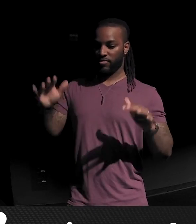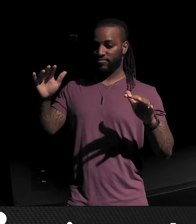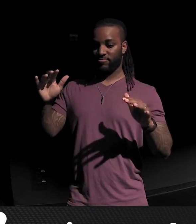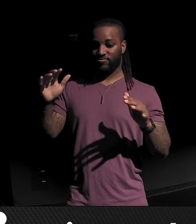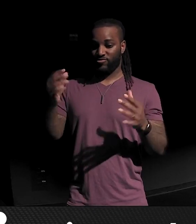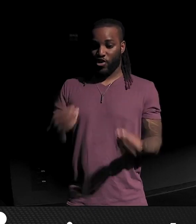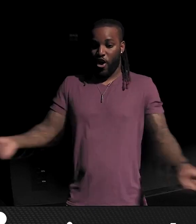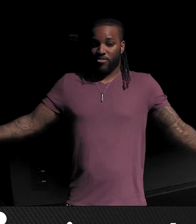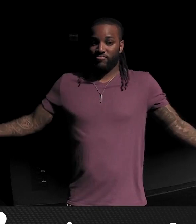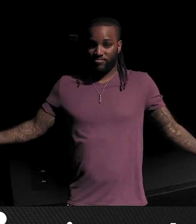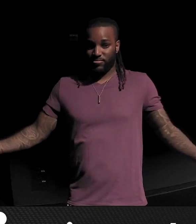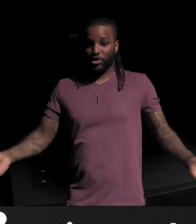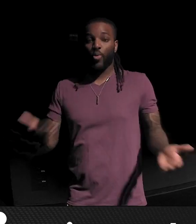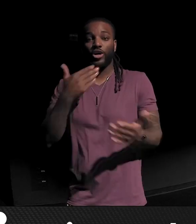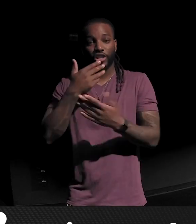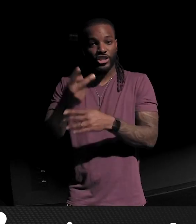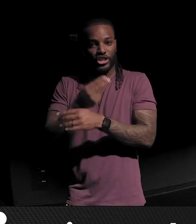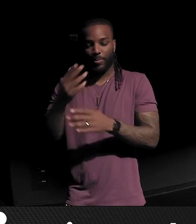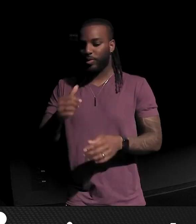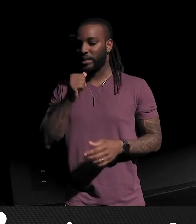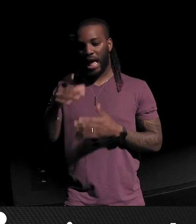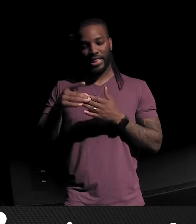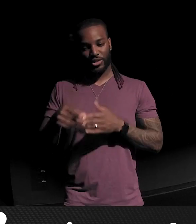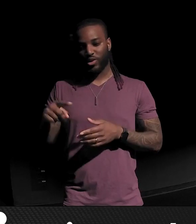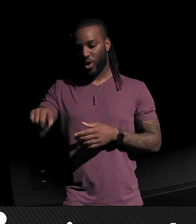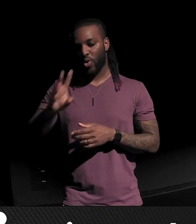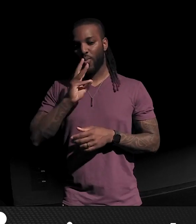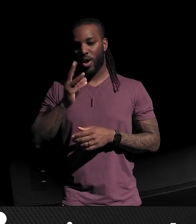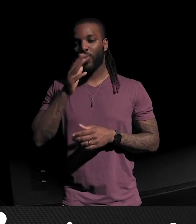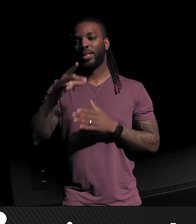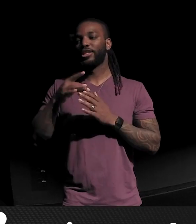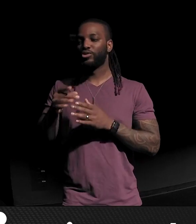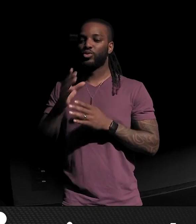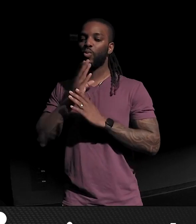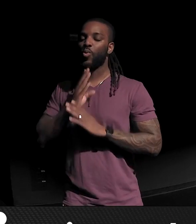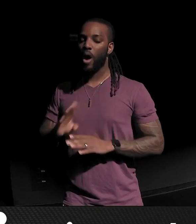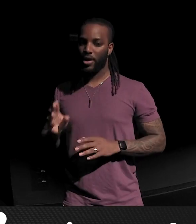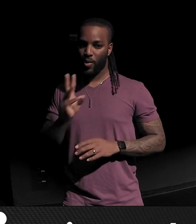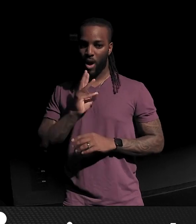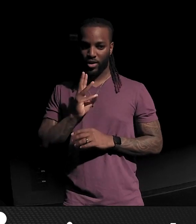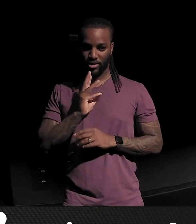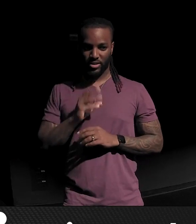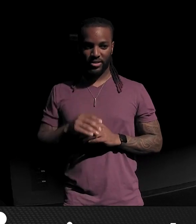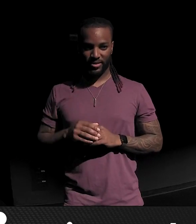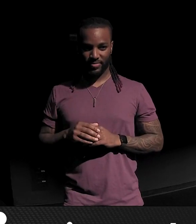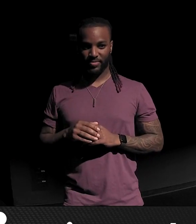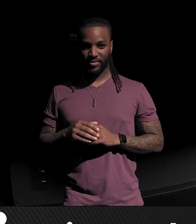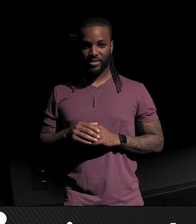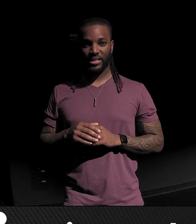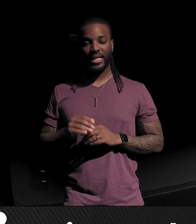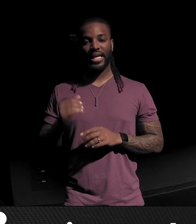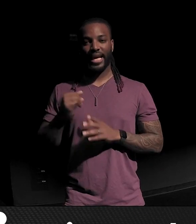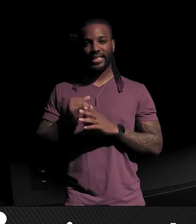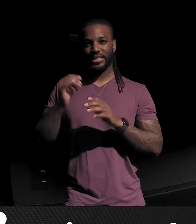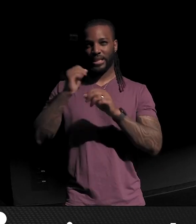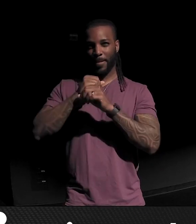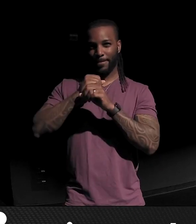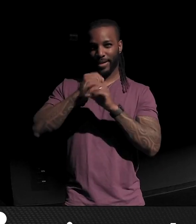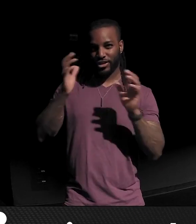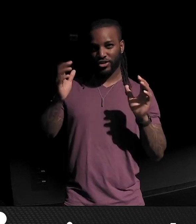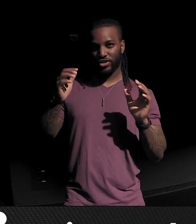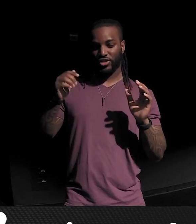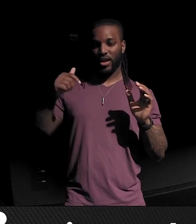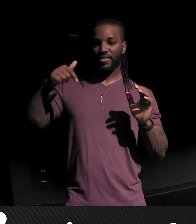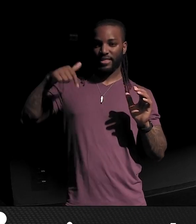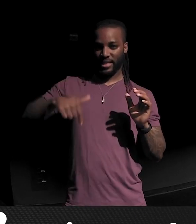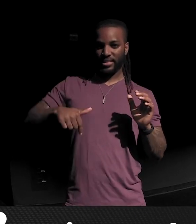so a good shepherd would not lead you to those waters. He would lead you to some quiet waters. It's a picture. This is a psalm